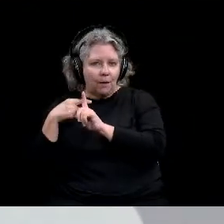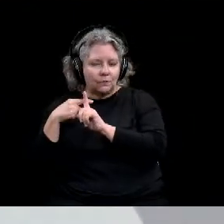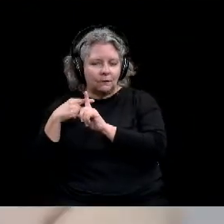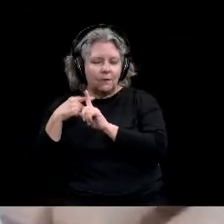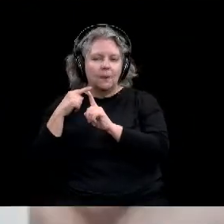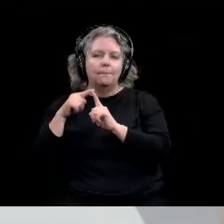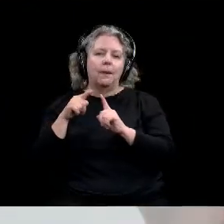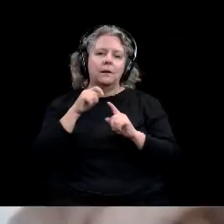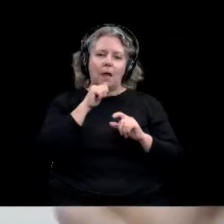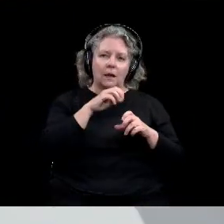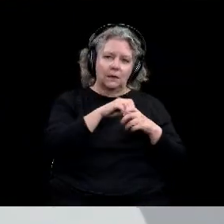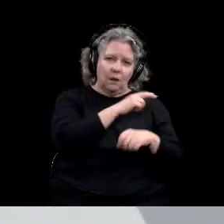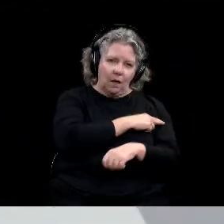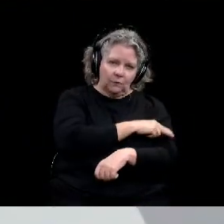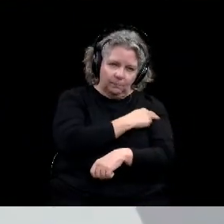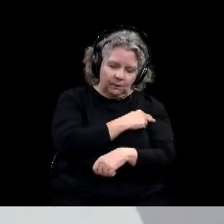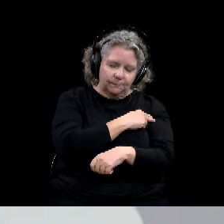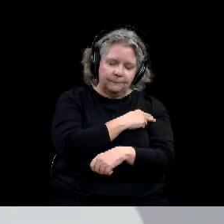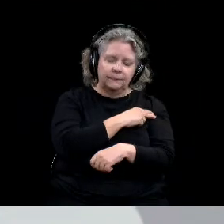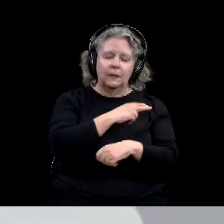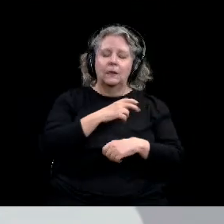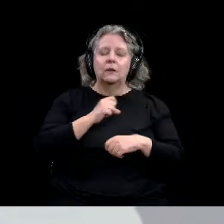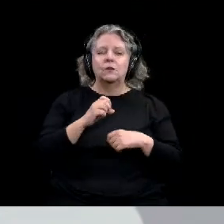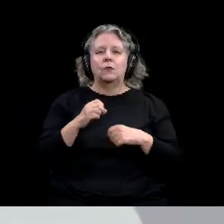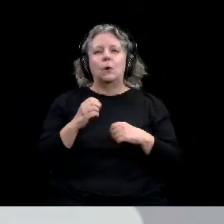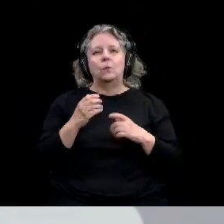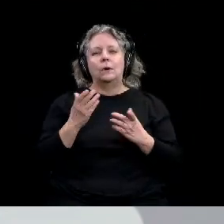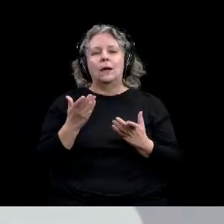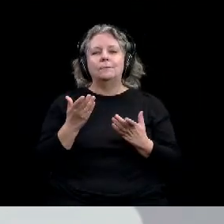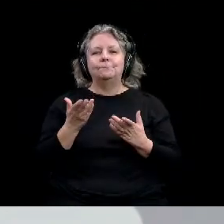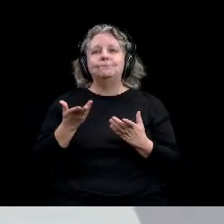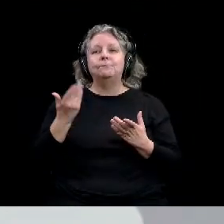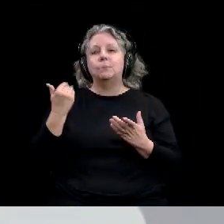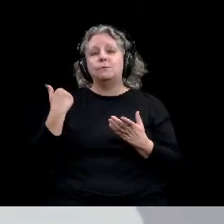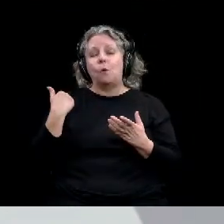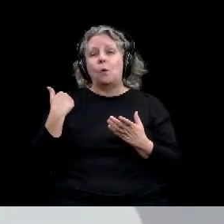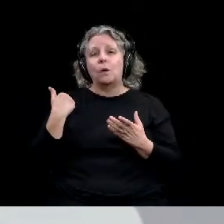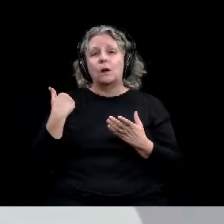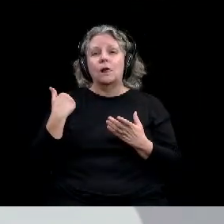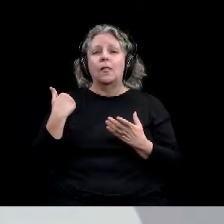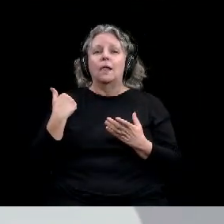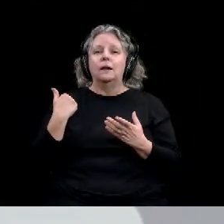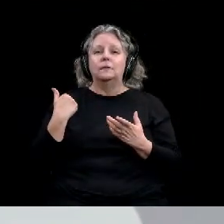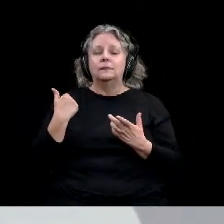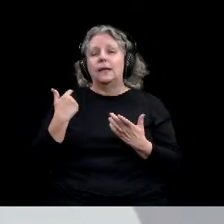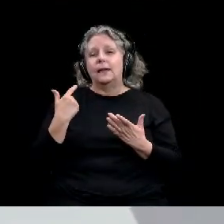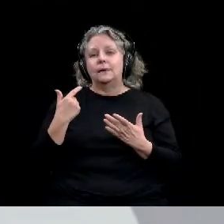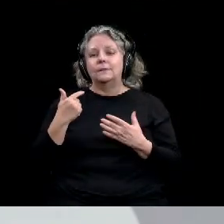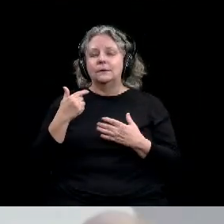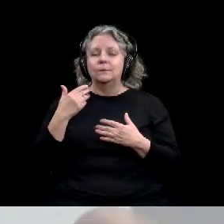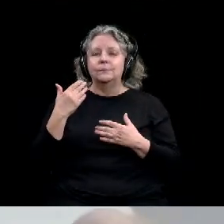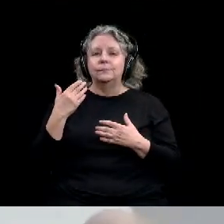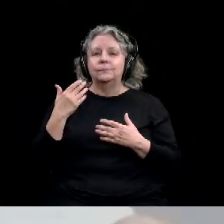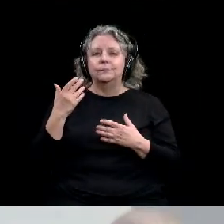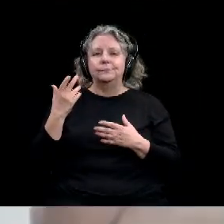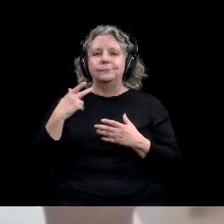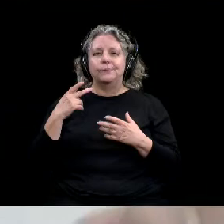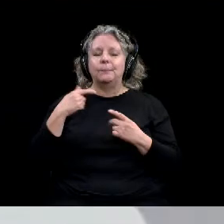suggestions that certain prescription medications help prevent clinical deterioration in those who test